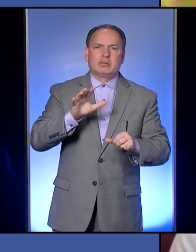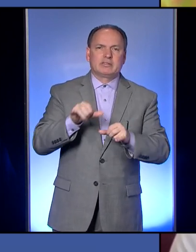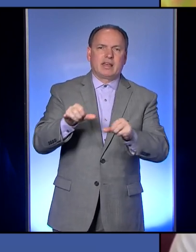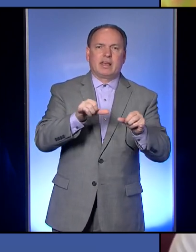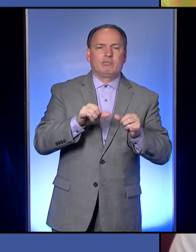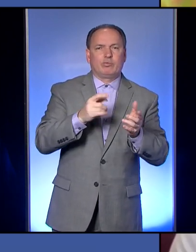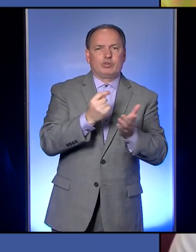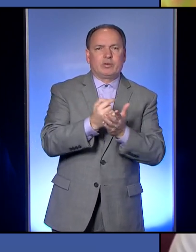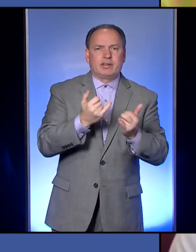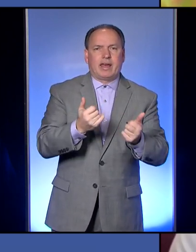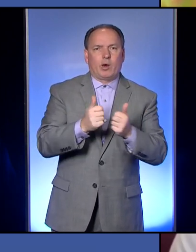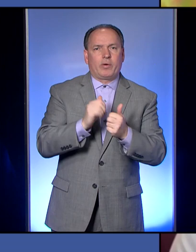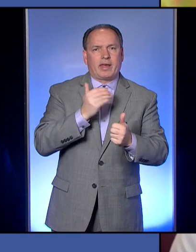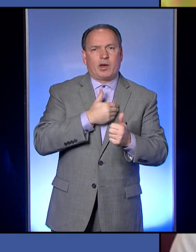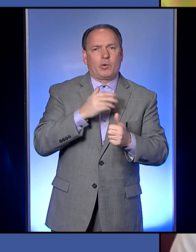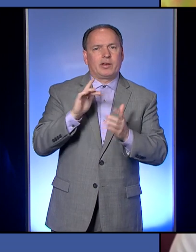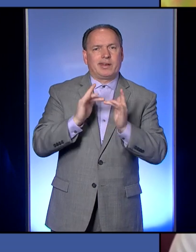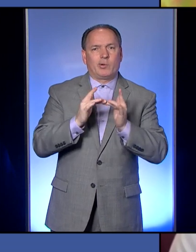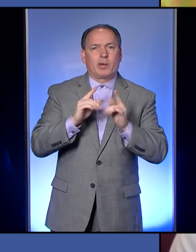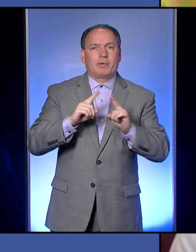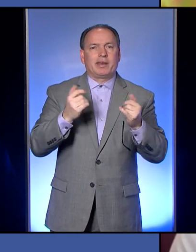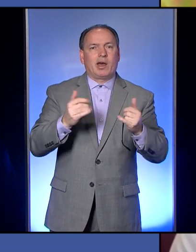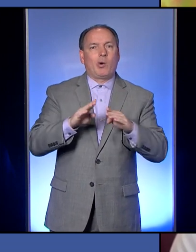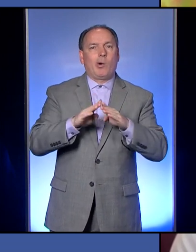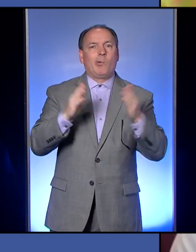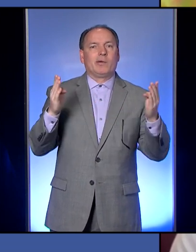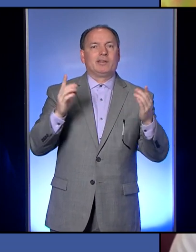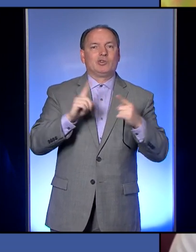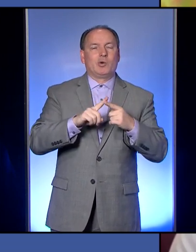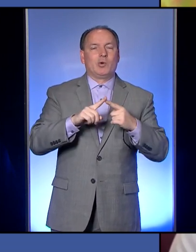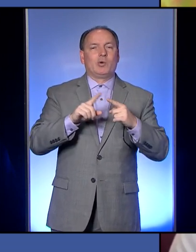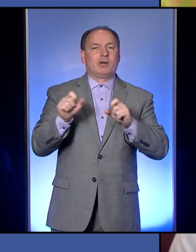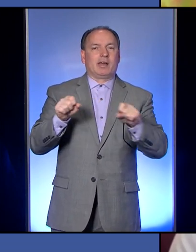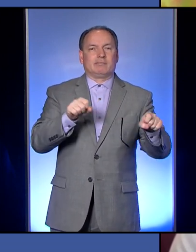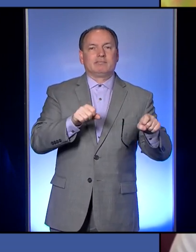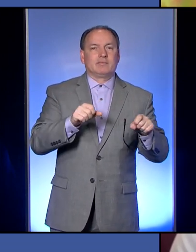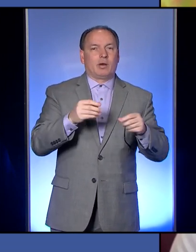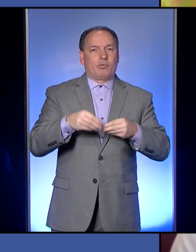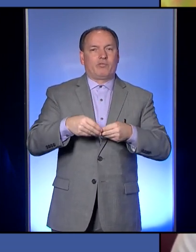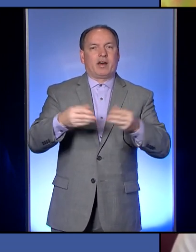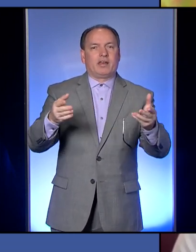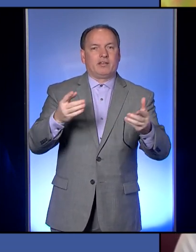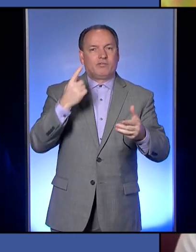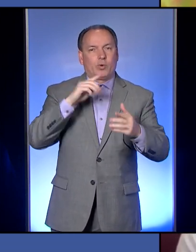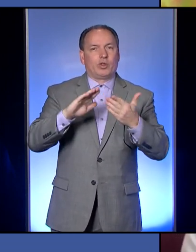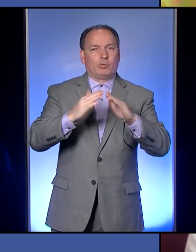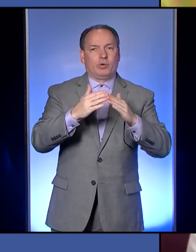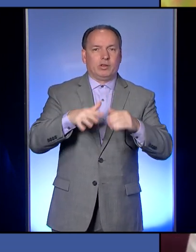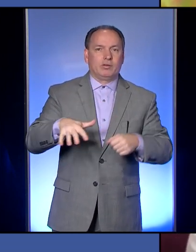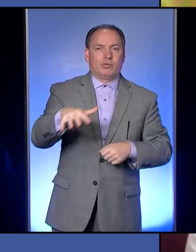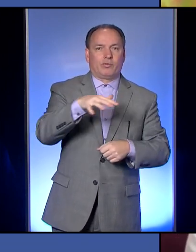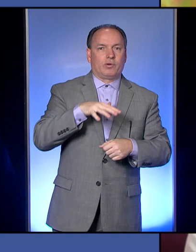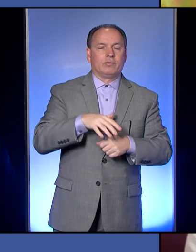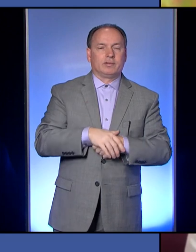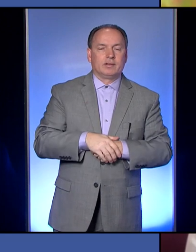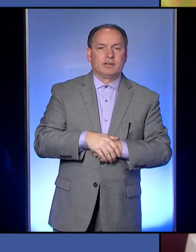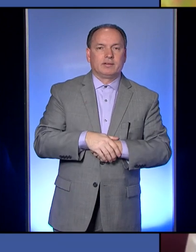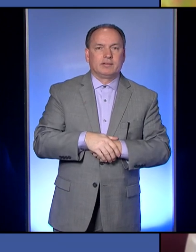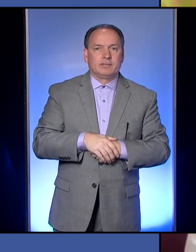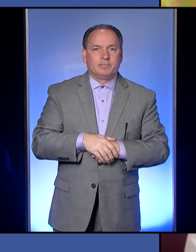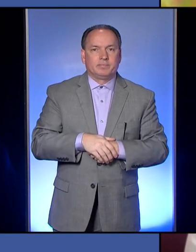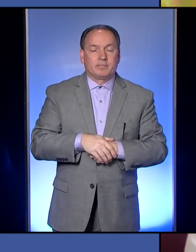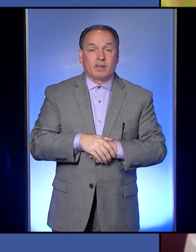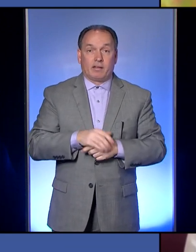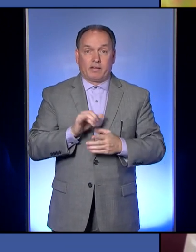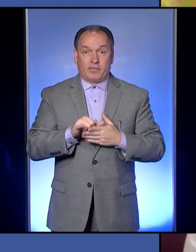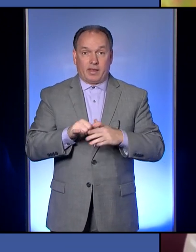it now with our network, but we're able to open up that process to be able to provide that for the community. And that would be at the